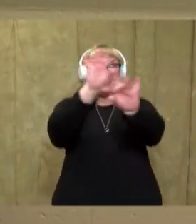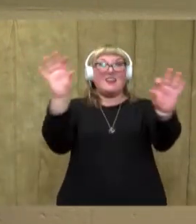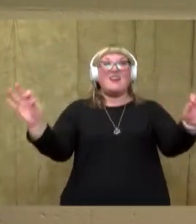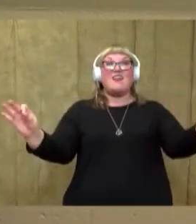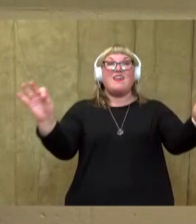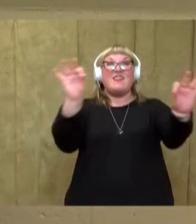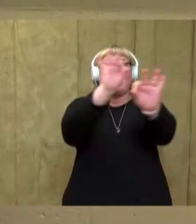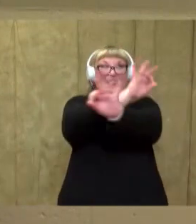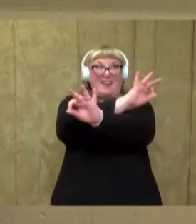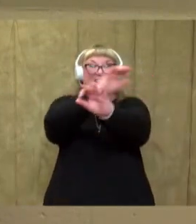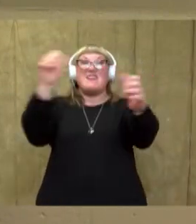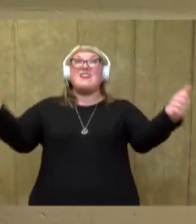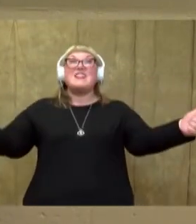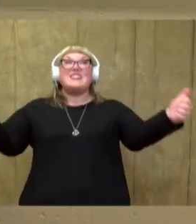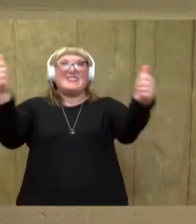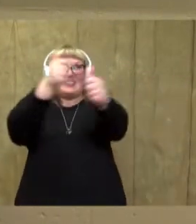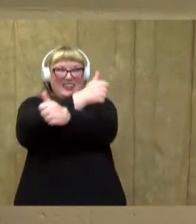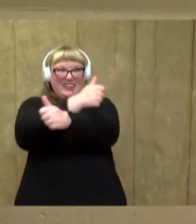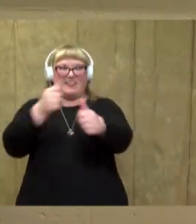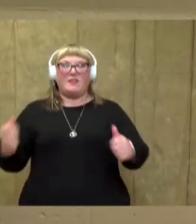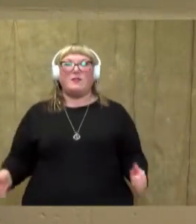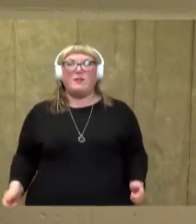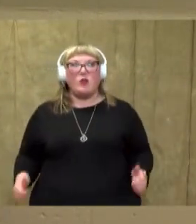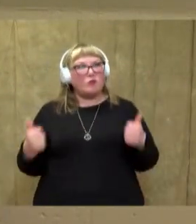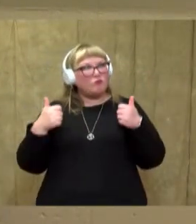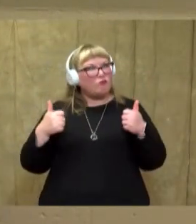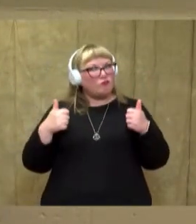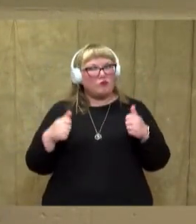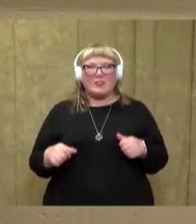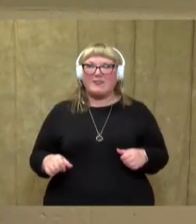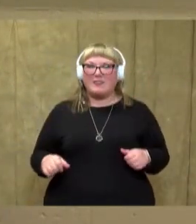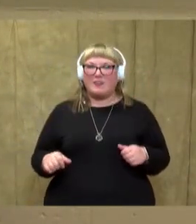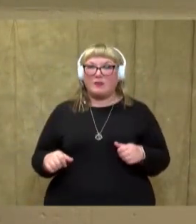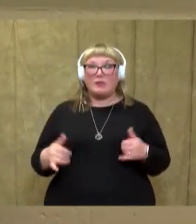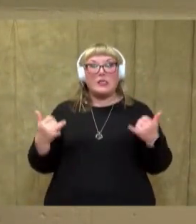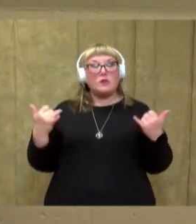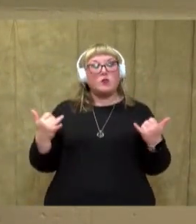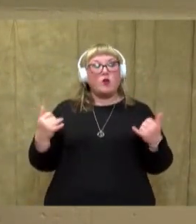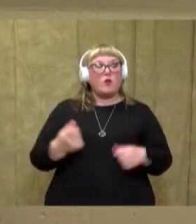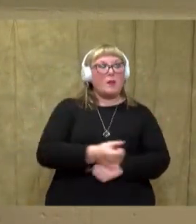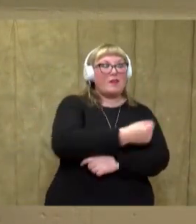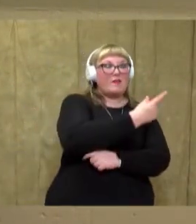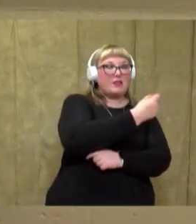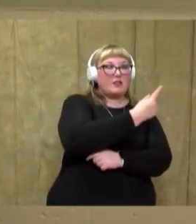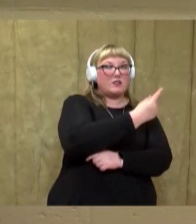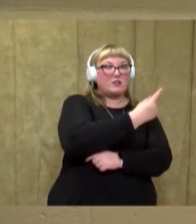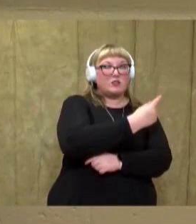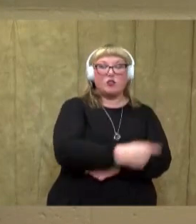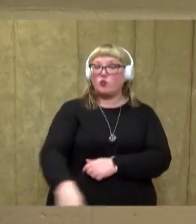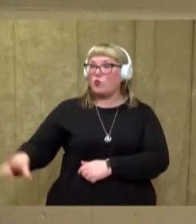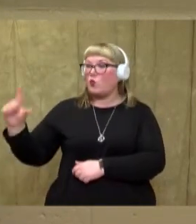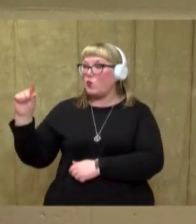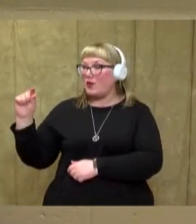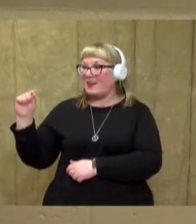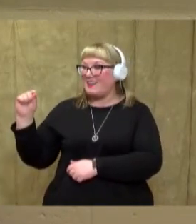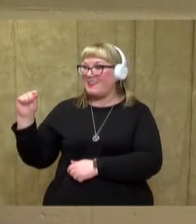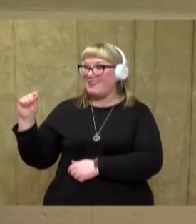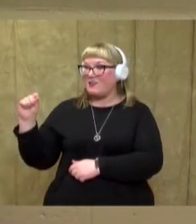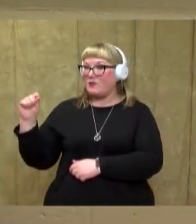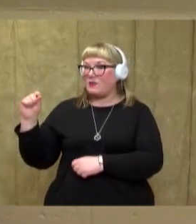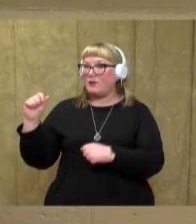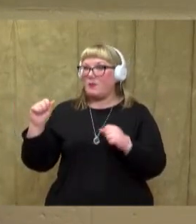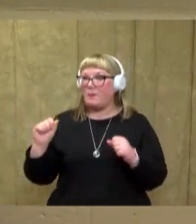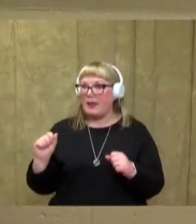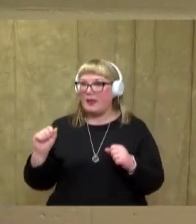8, 9, 10. Very good. Now let's count from 11 to 20